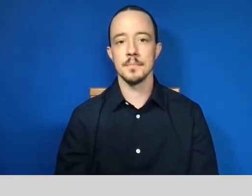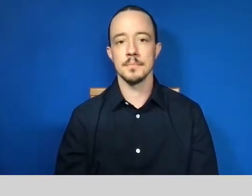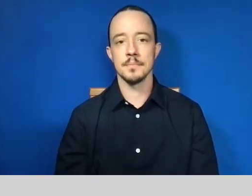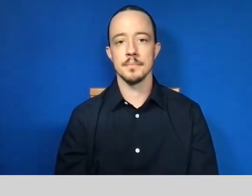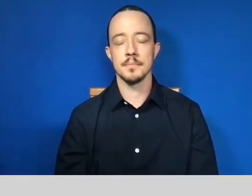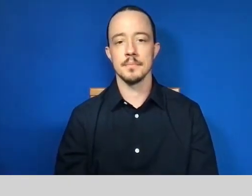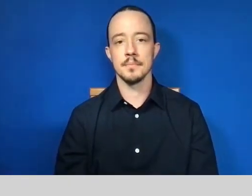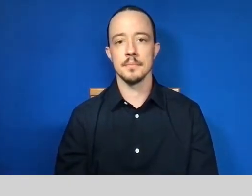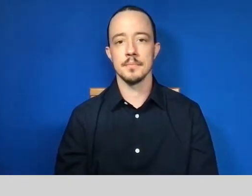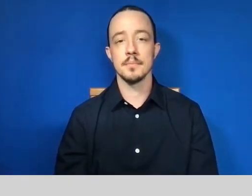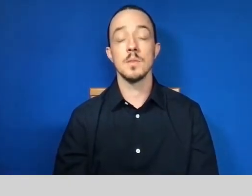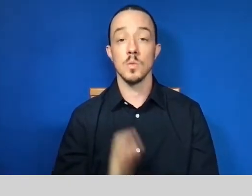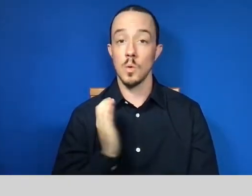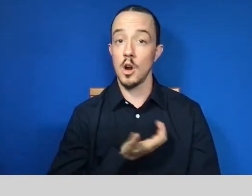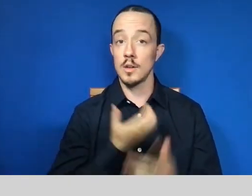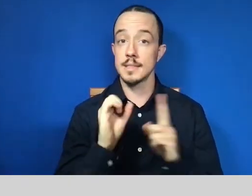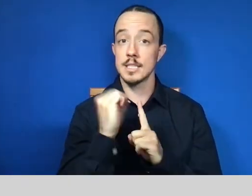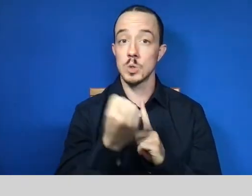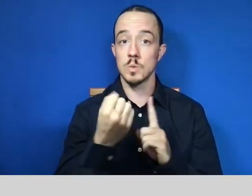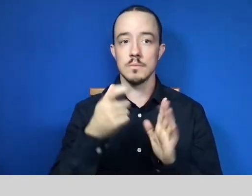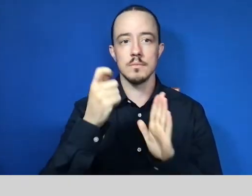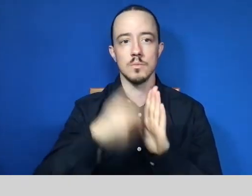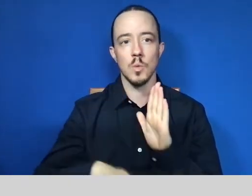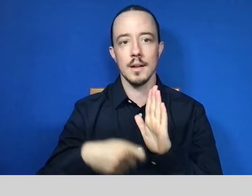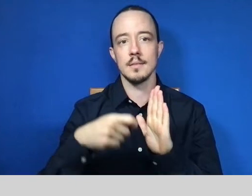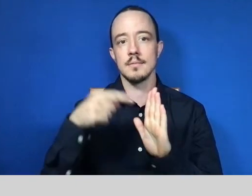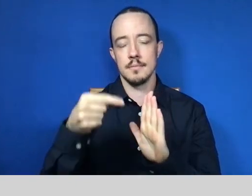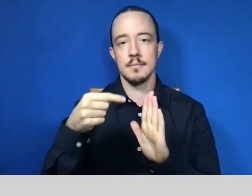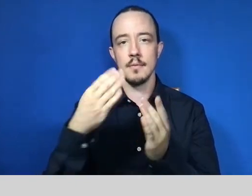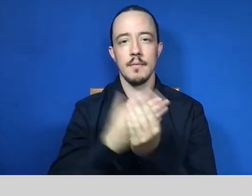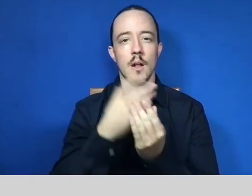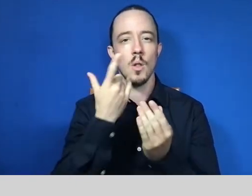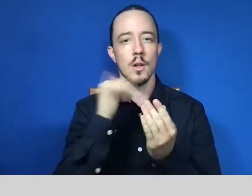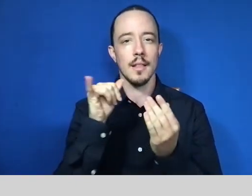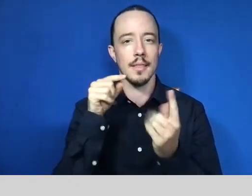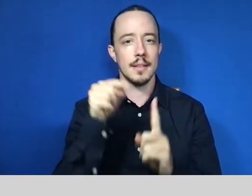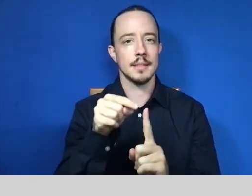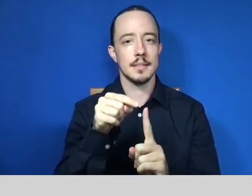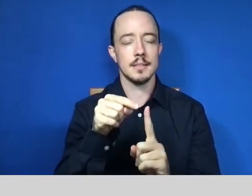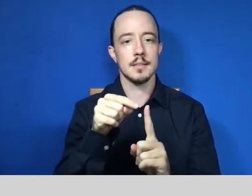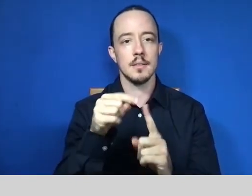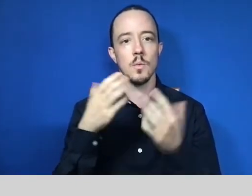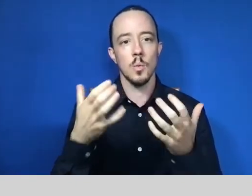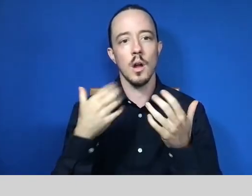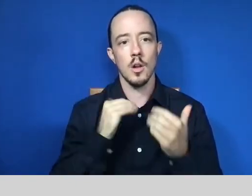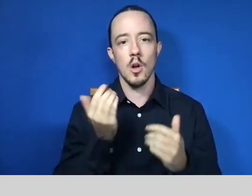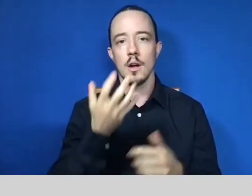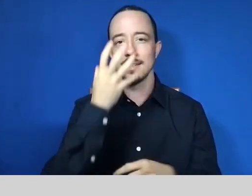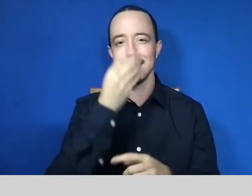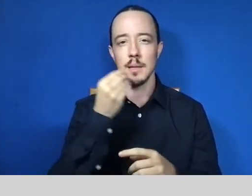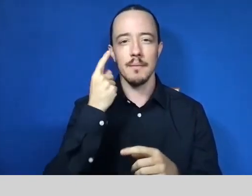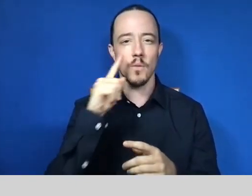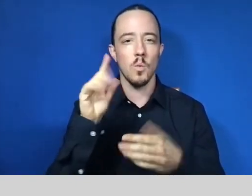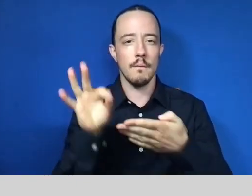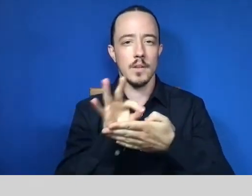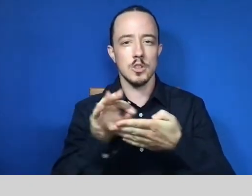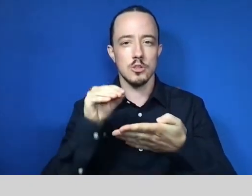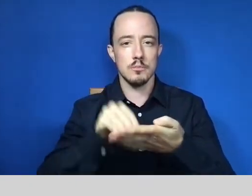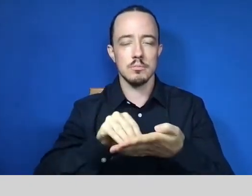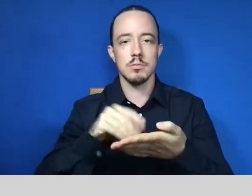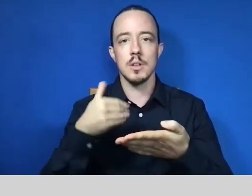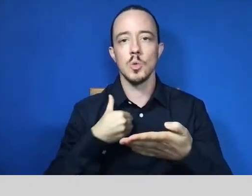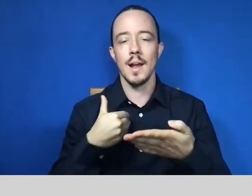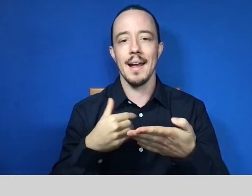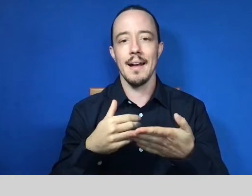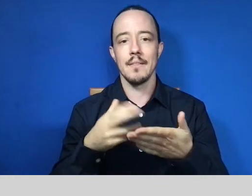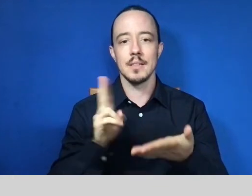case, we would write a stub file that would look something like this. So we want our sleep4 function to have